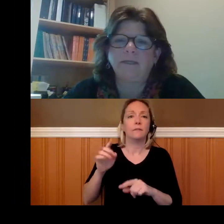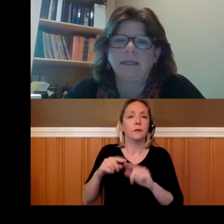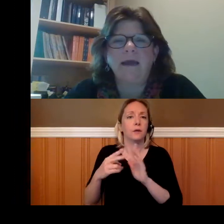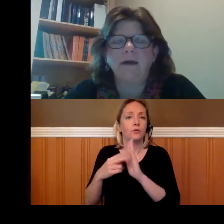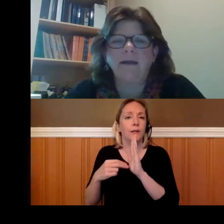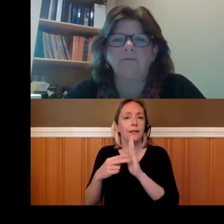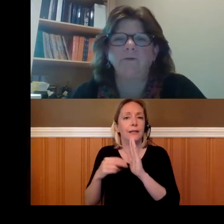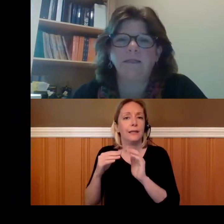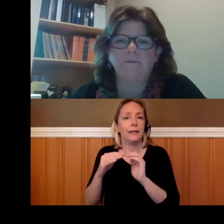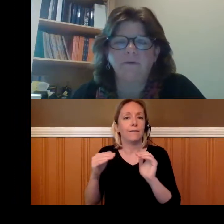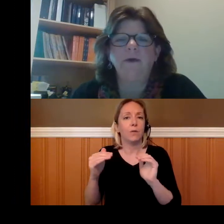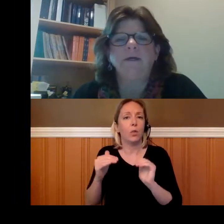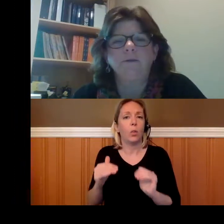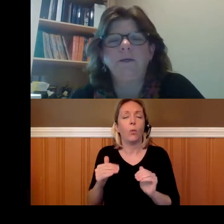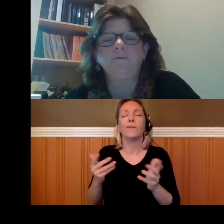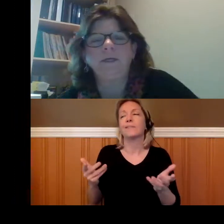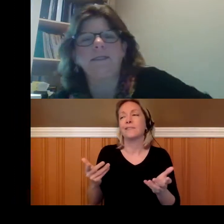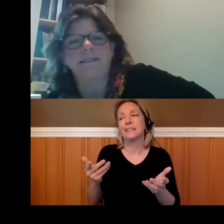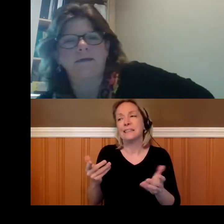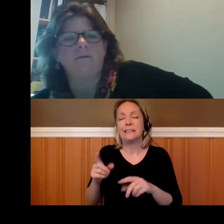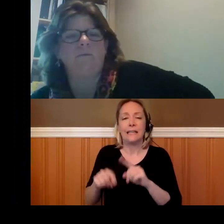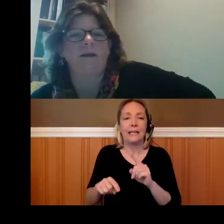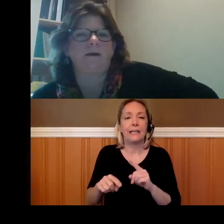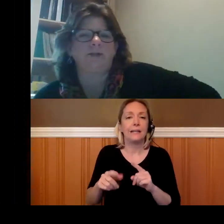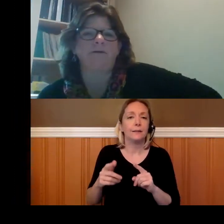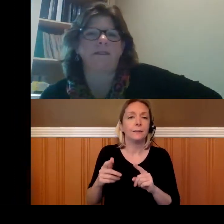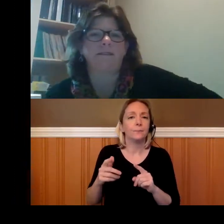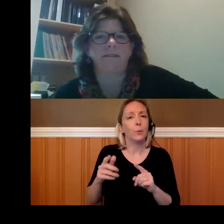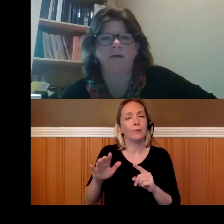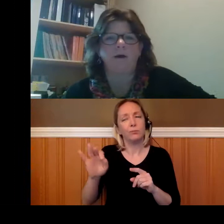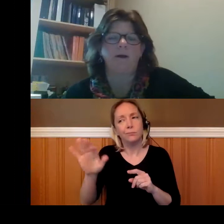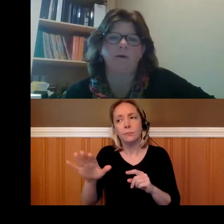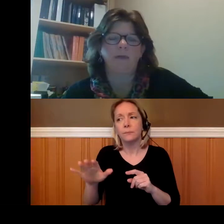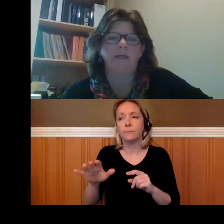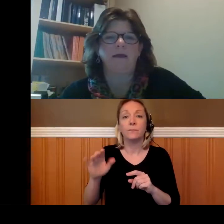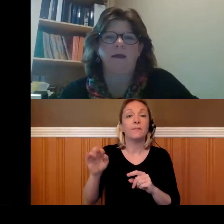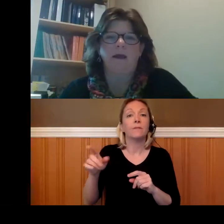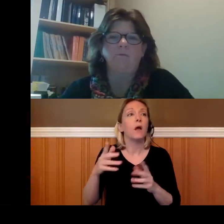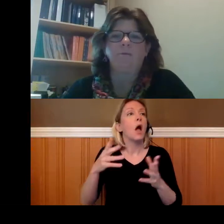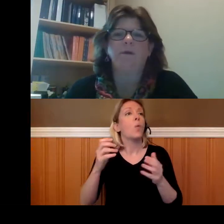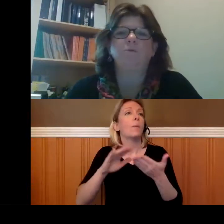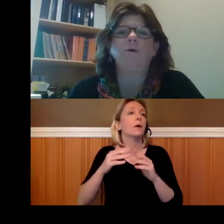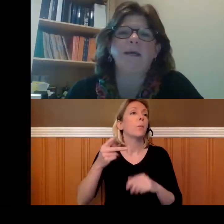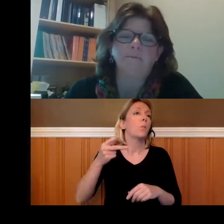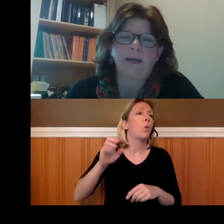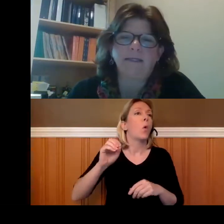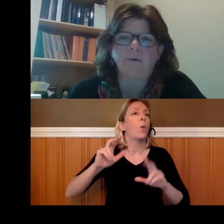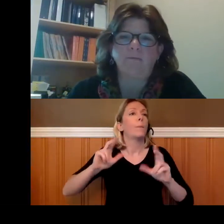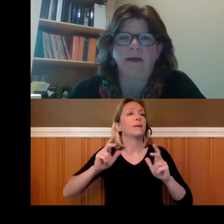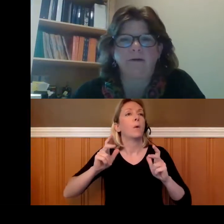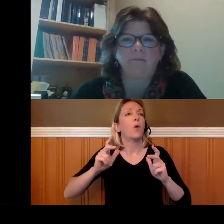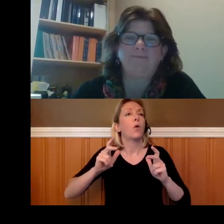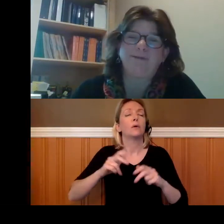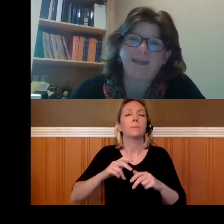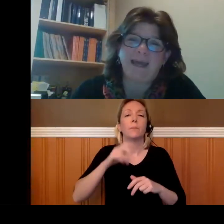level. So be realistic when a child says, you know, oh, I want to be a pro basketball player, but maybe they can't dribble